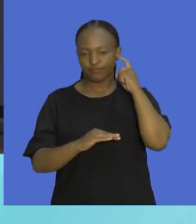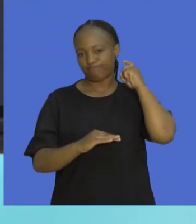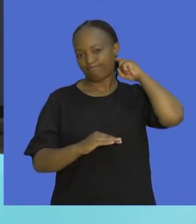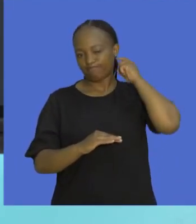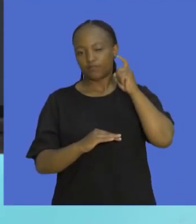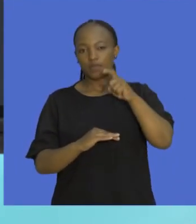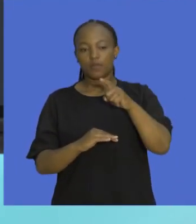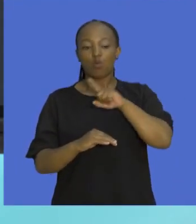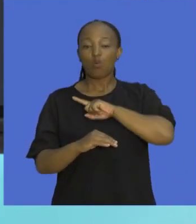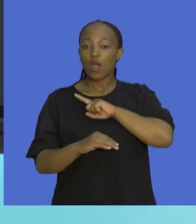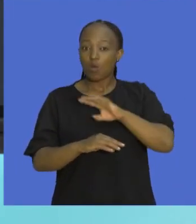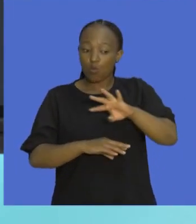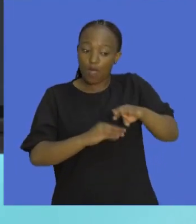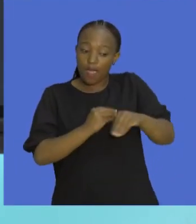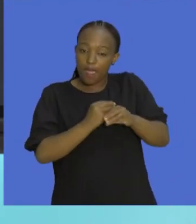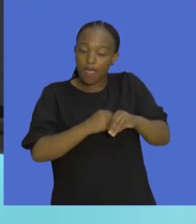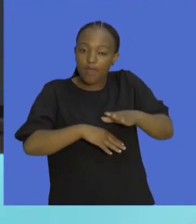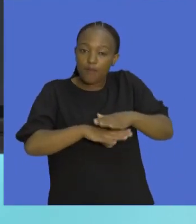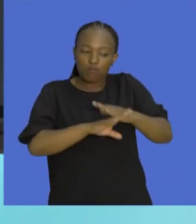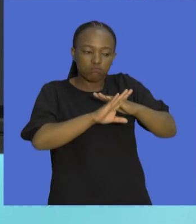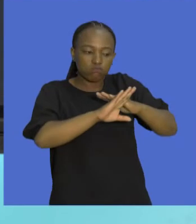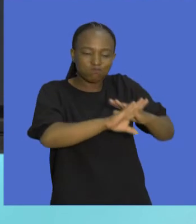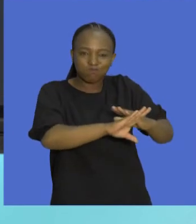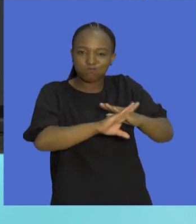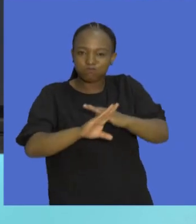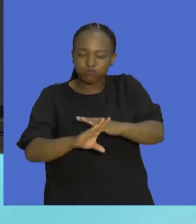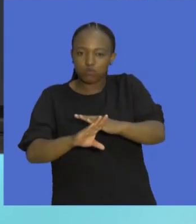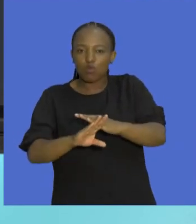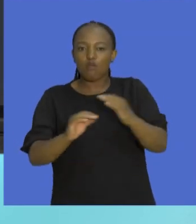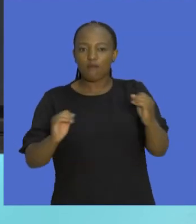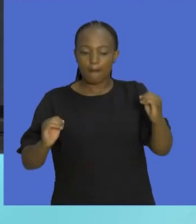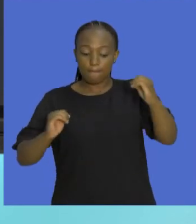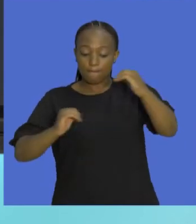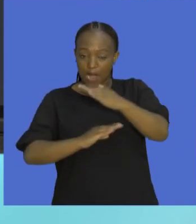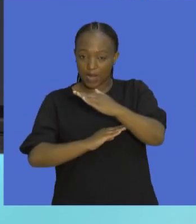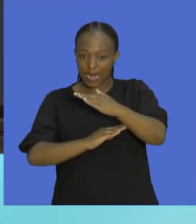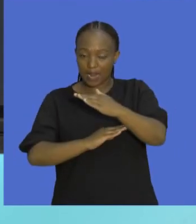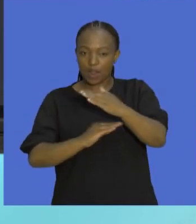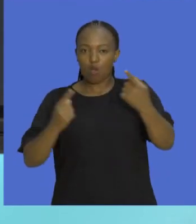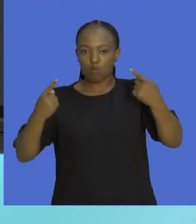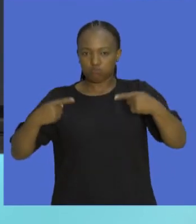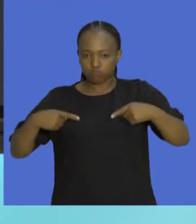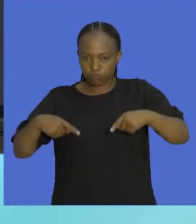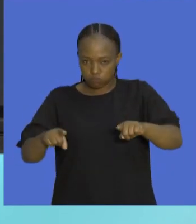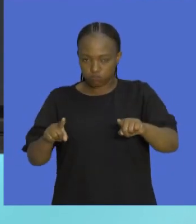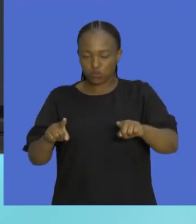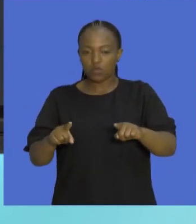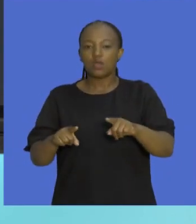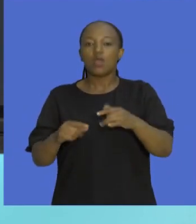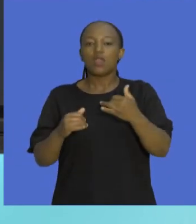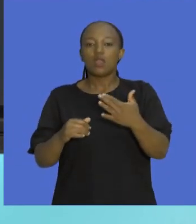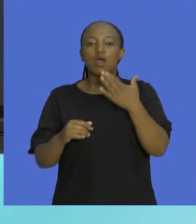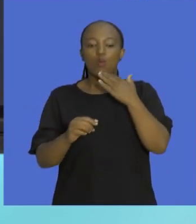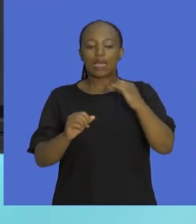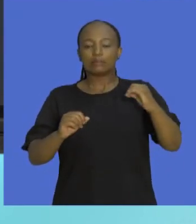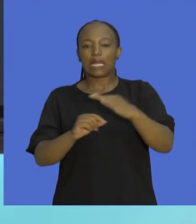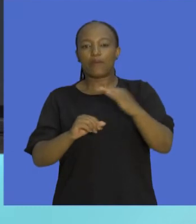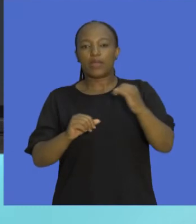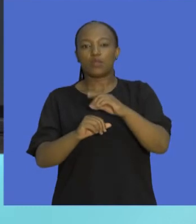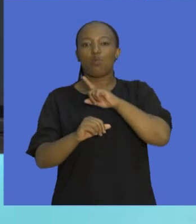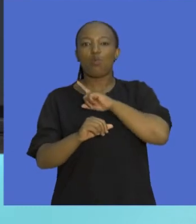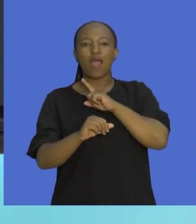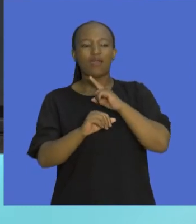have to take home for now, that as we add more resistors in parallel, you know, there is an increase